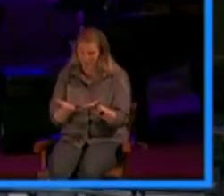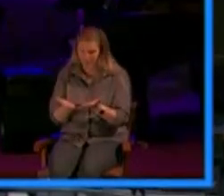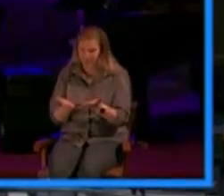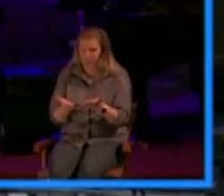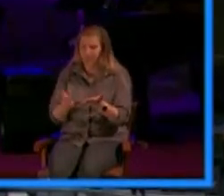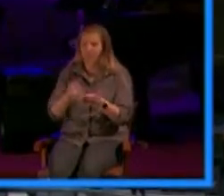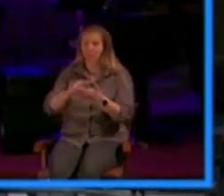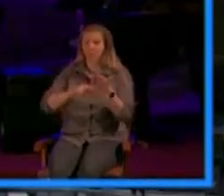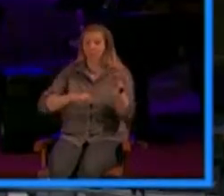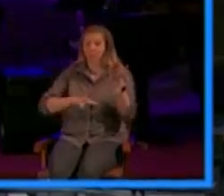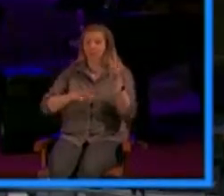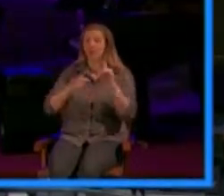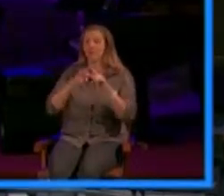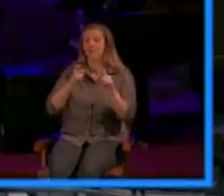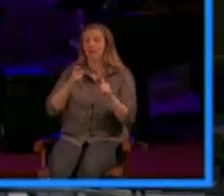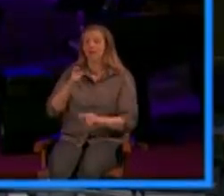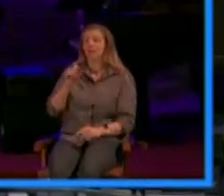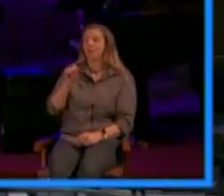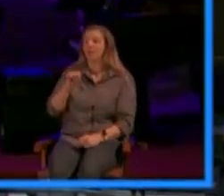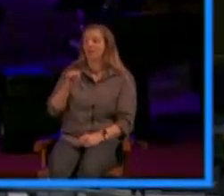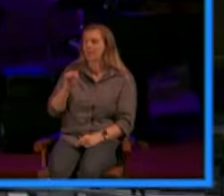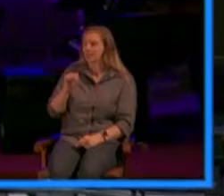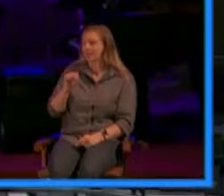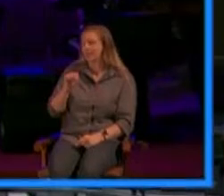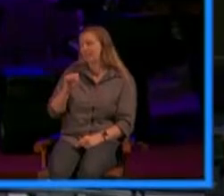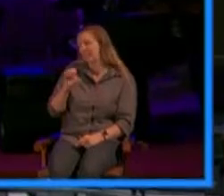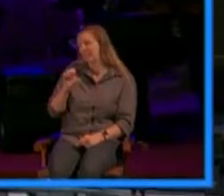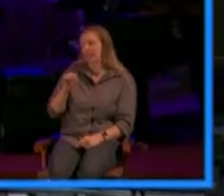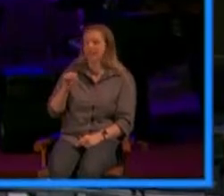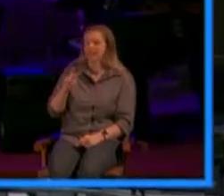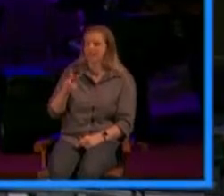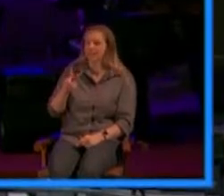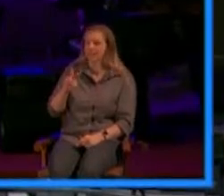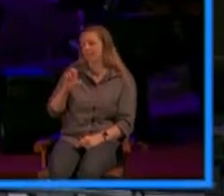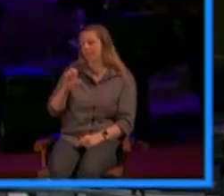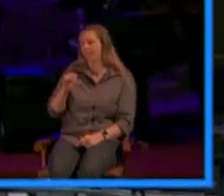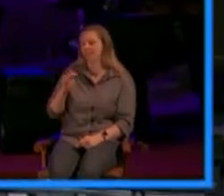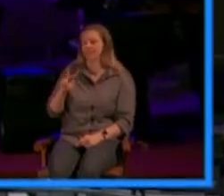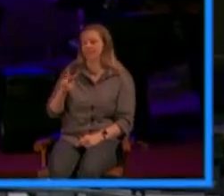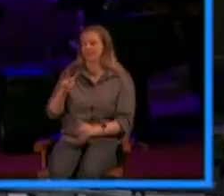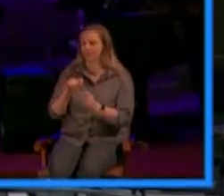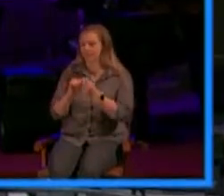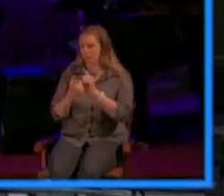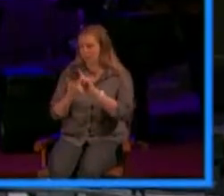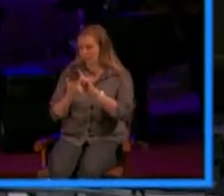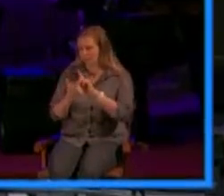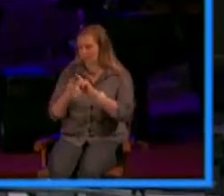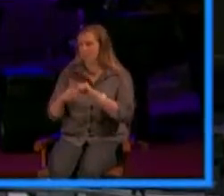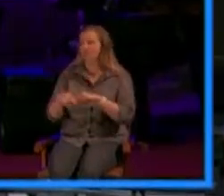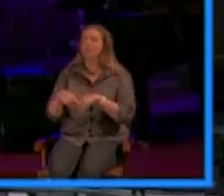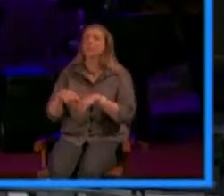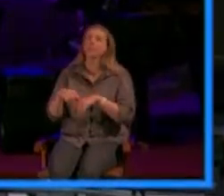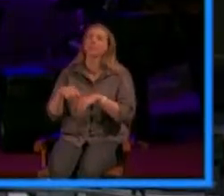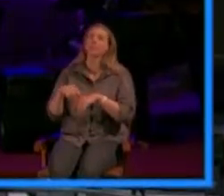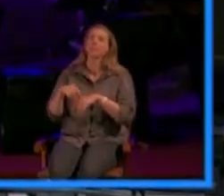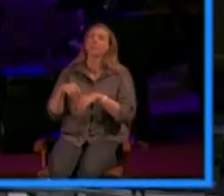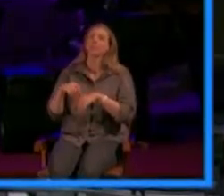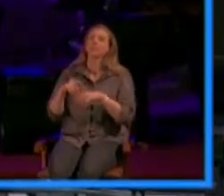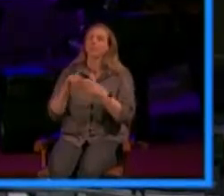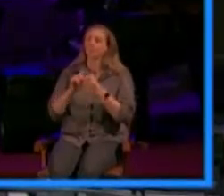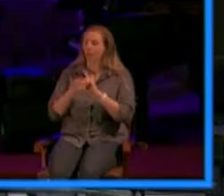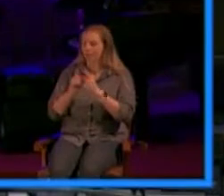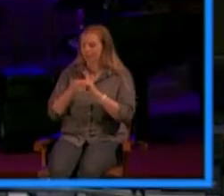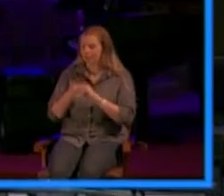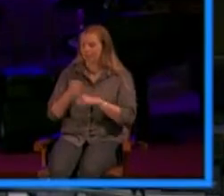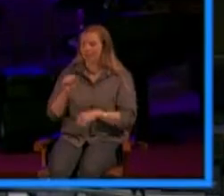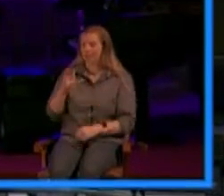the ESV translation version of the Scripture, Acts chapter 4, beginning there in verse 1.